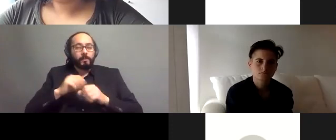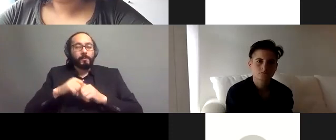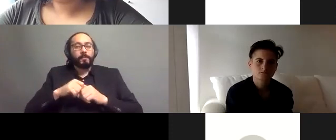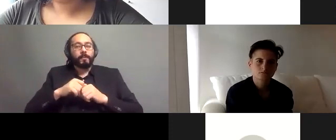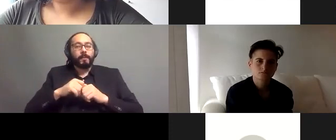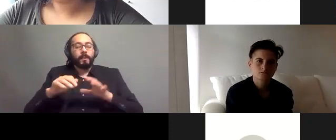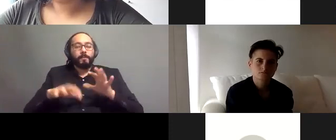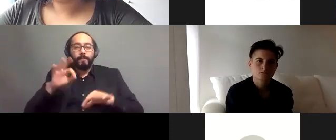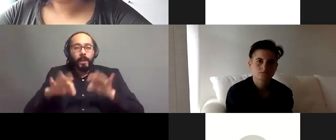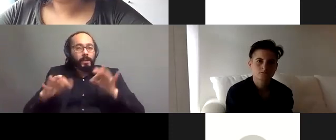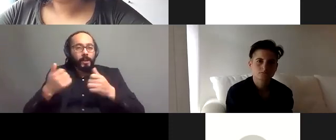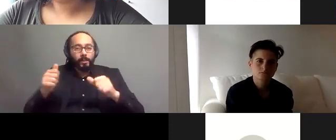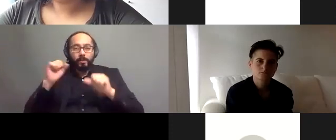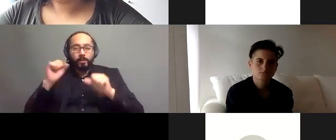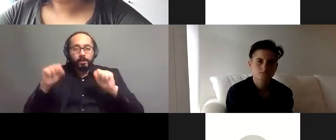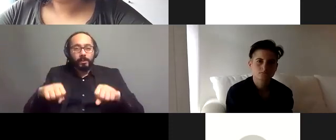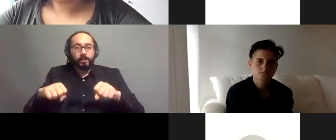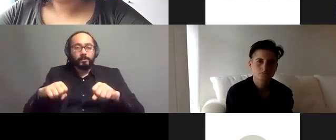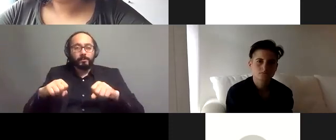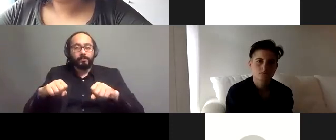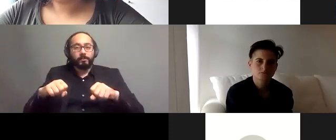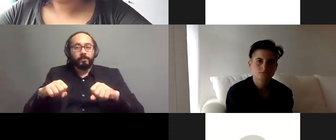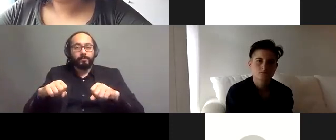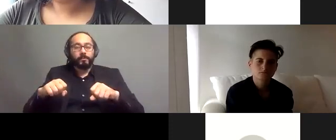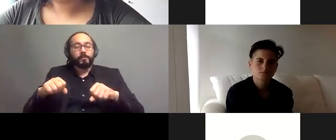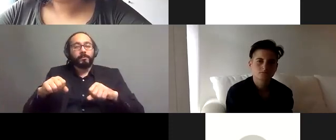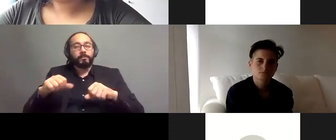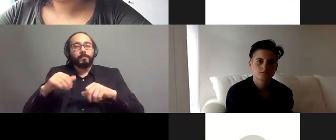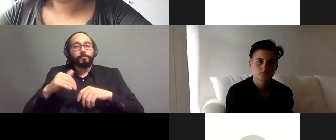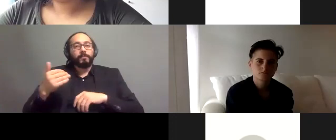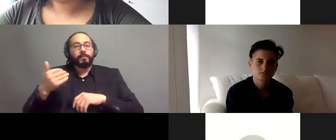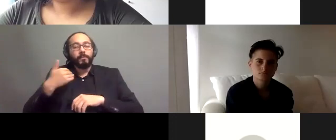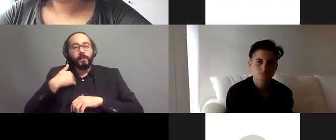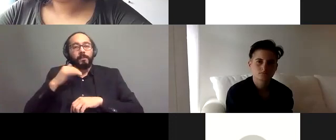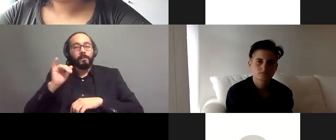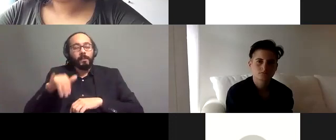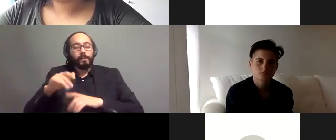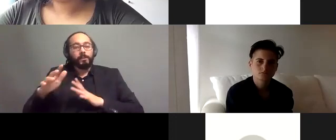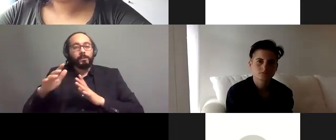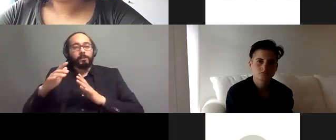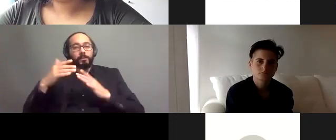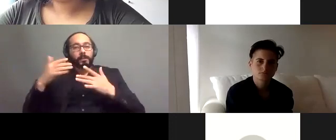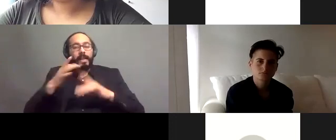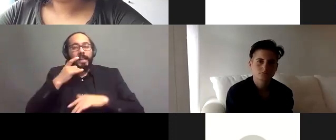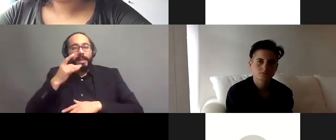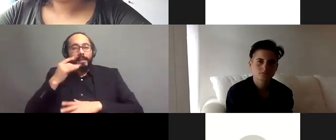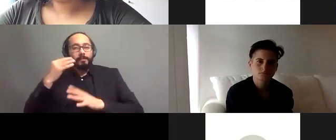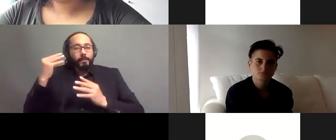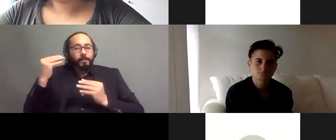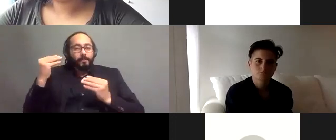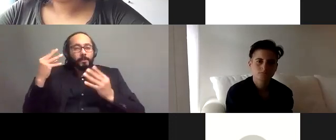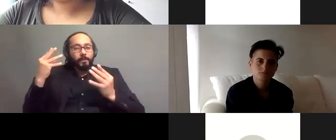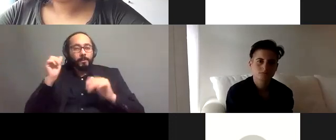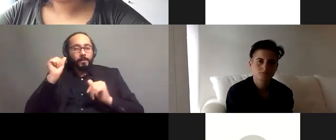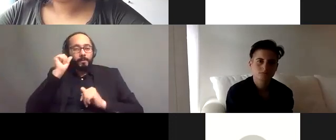you to always have that kind of shining little resilient light right there with you.